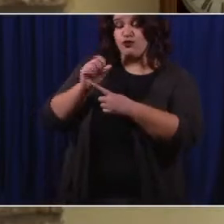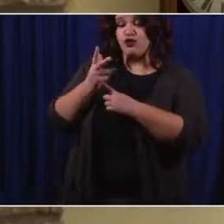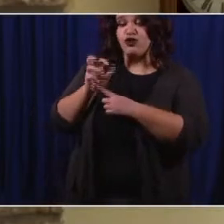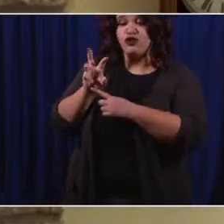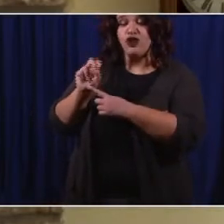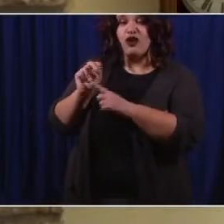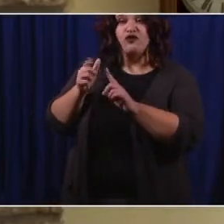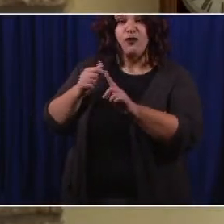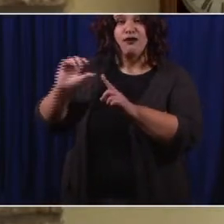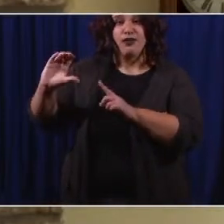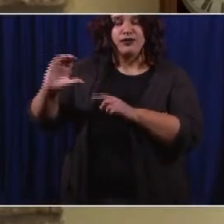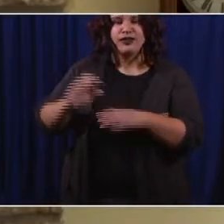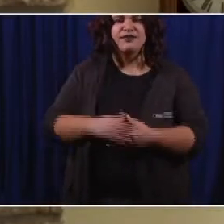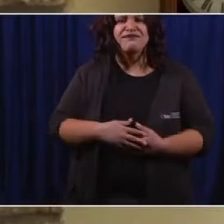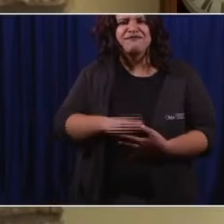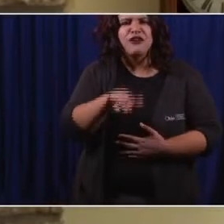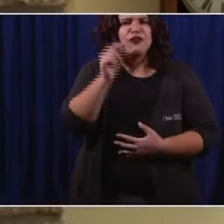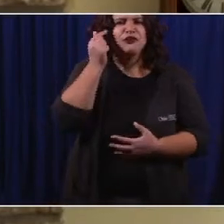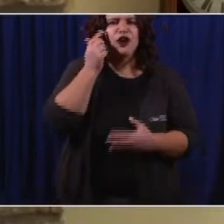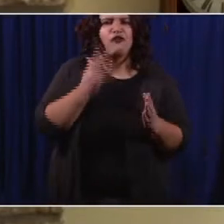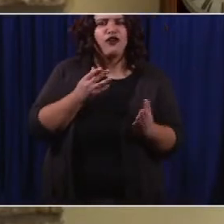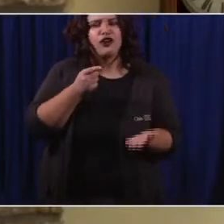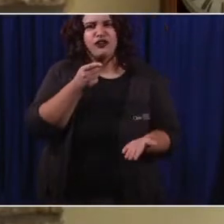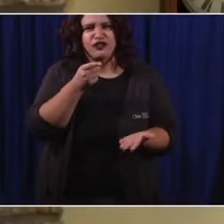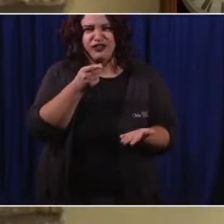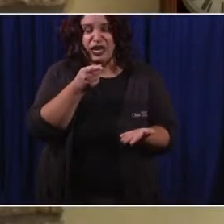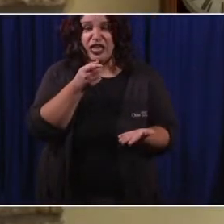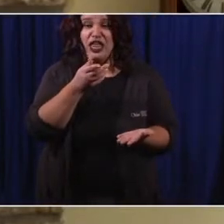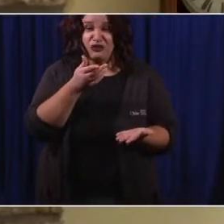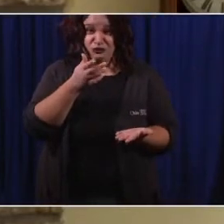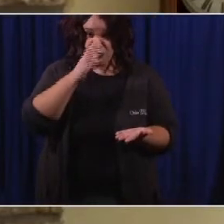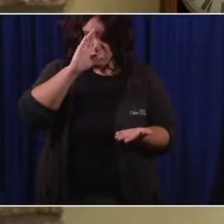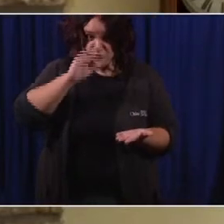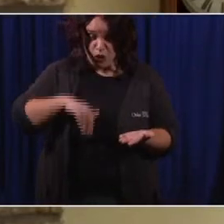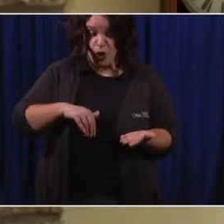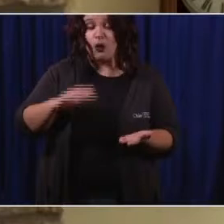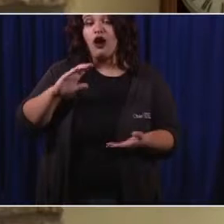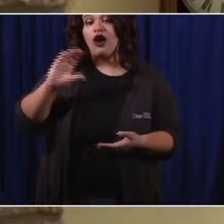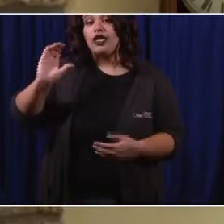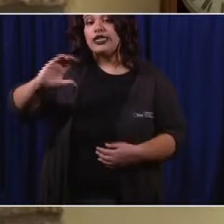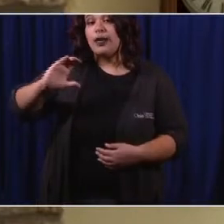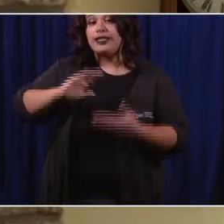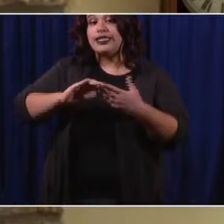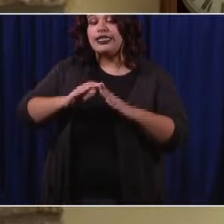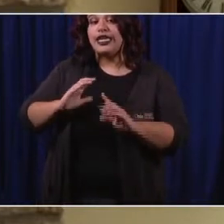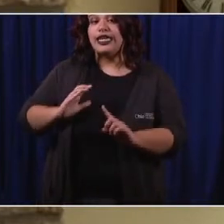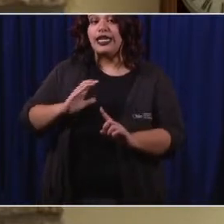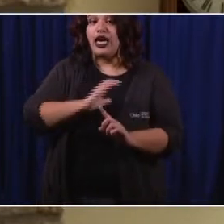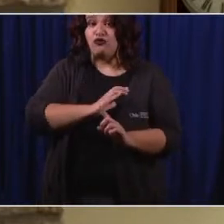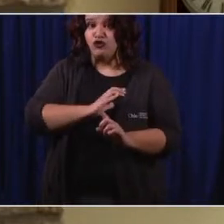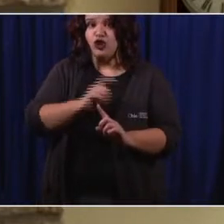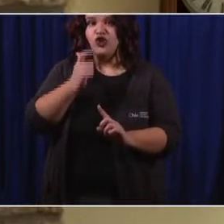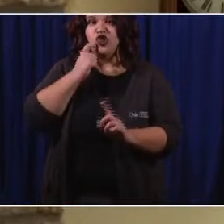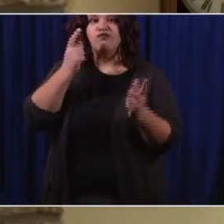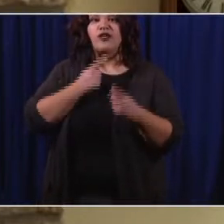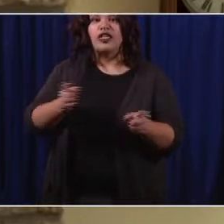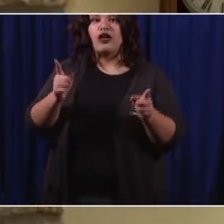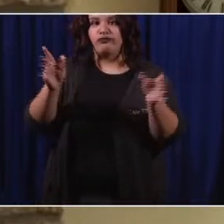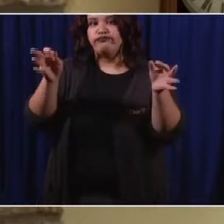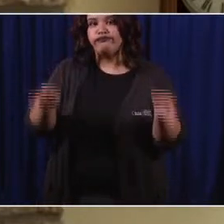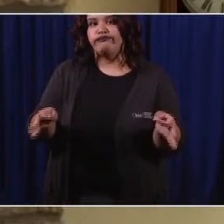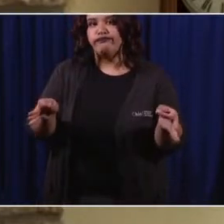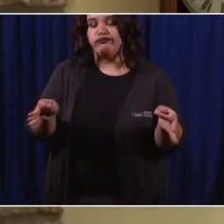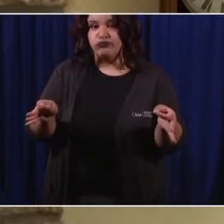Governor DeWine, as you may know, the Columbus City Council just repealed their curfew, their 10 p.m. curfew, understanding that